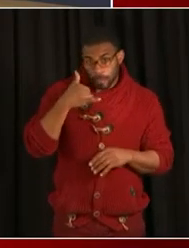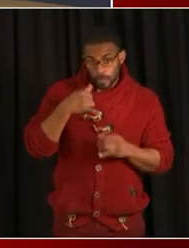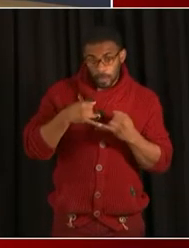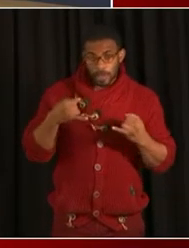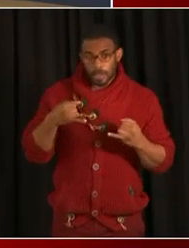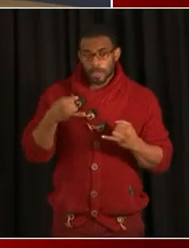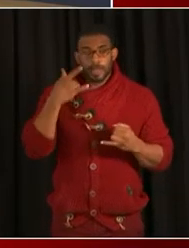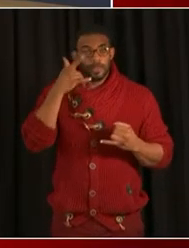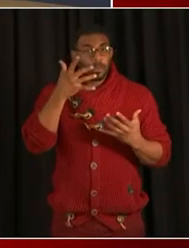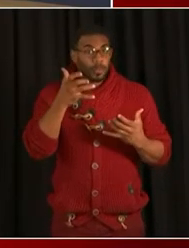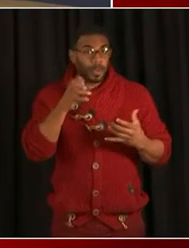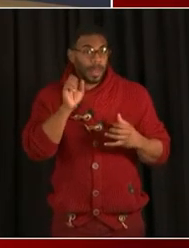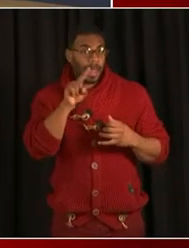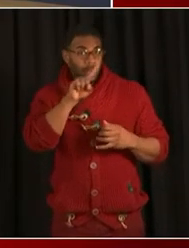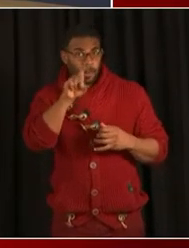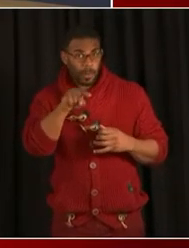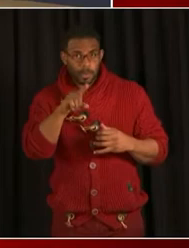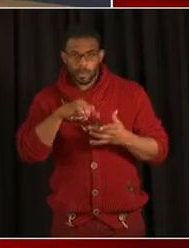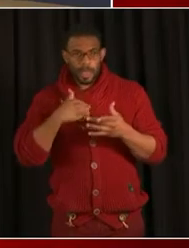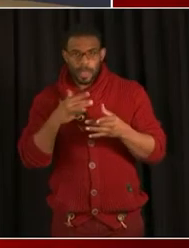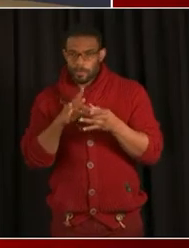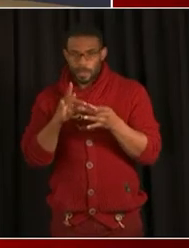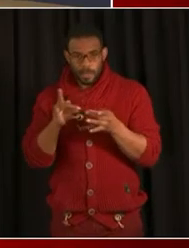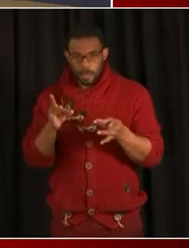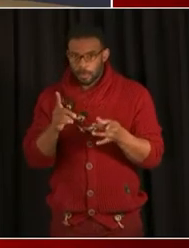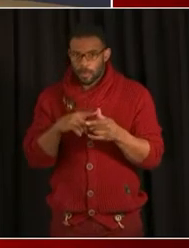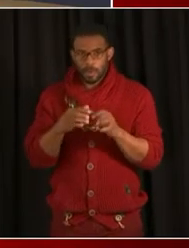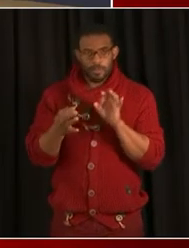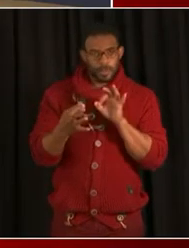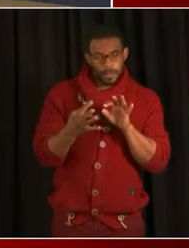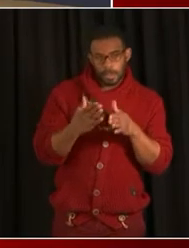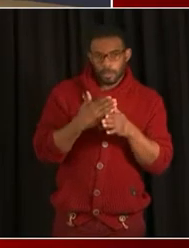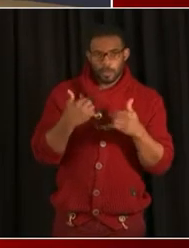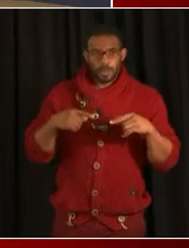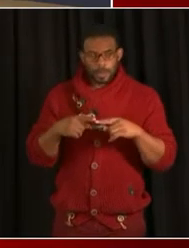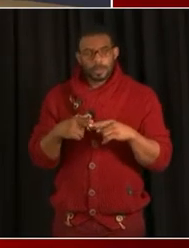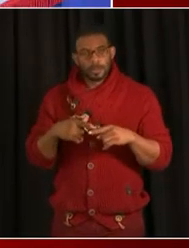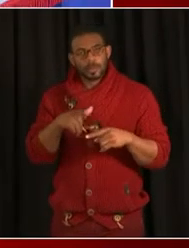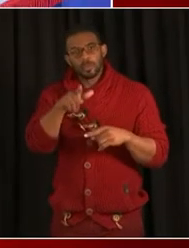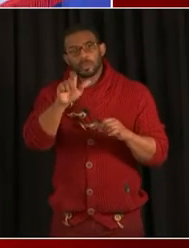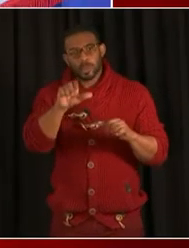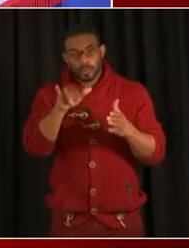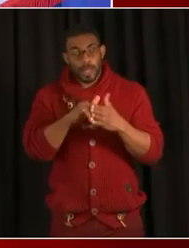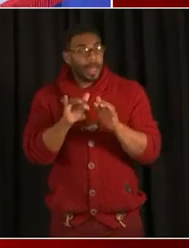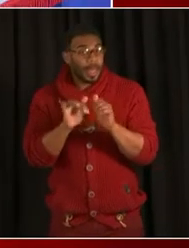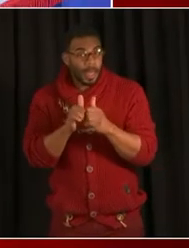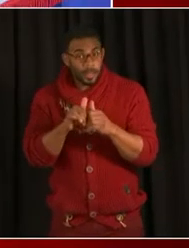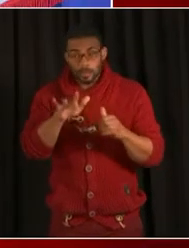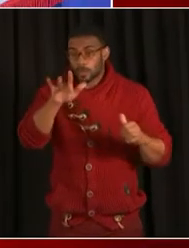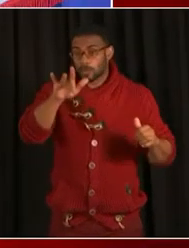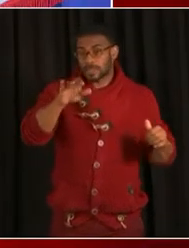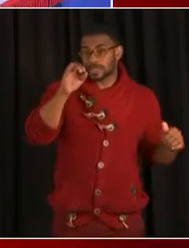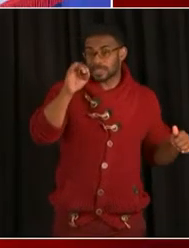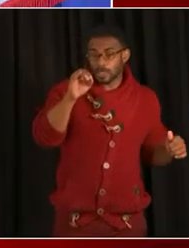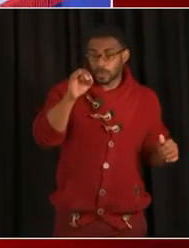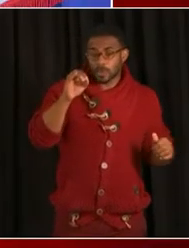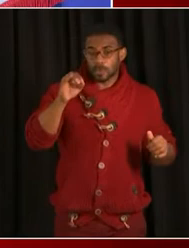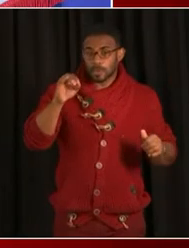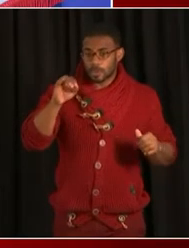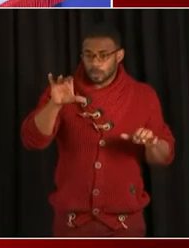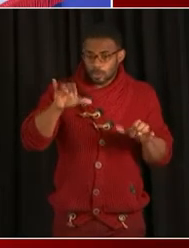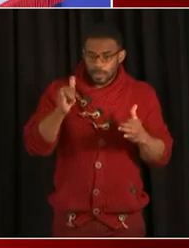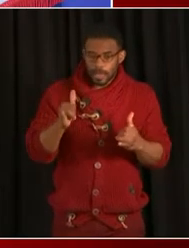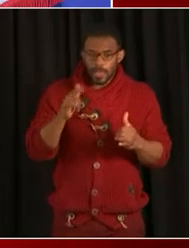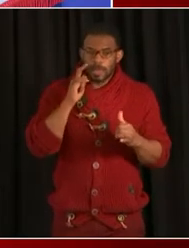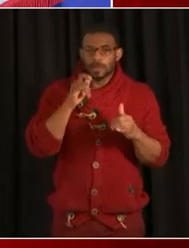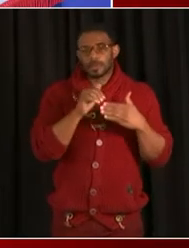phone line, if you want to ask a question or have a comment or some feedback to share with us, you can do that by pressing 0 and